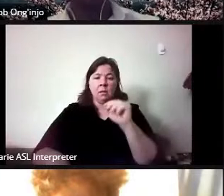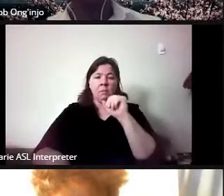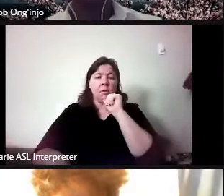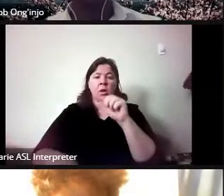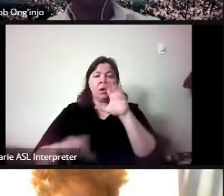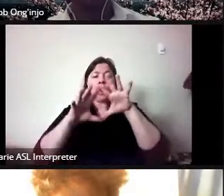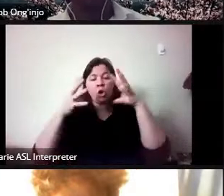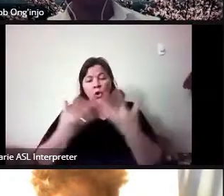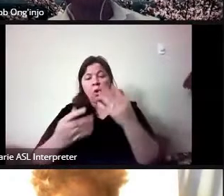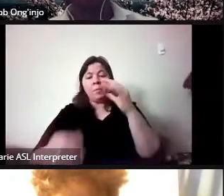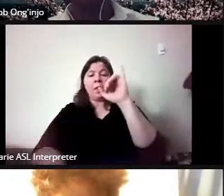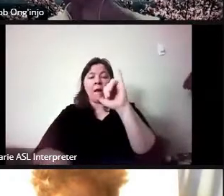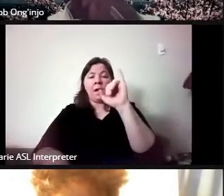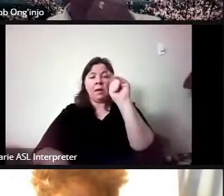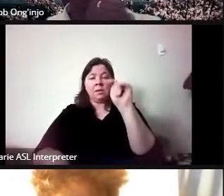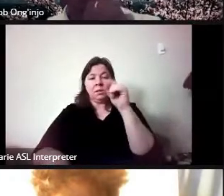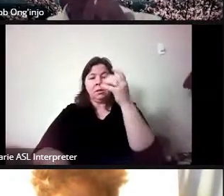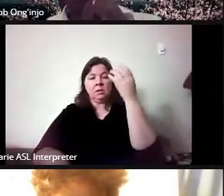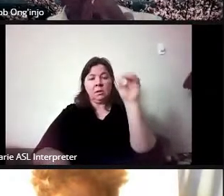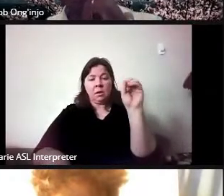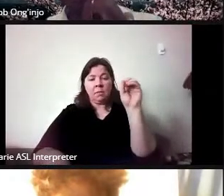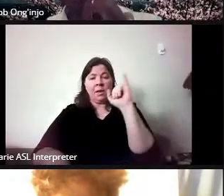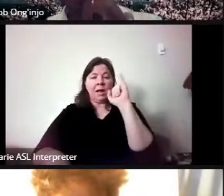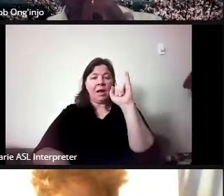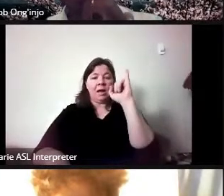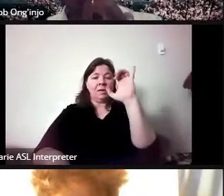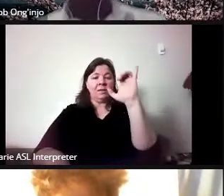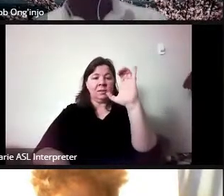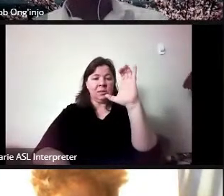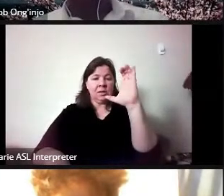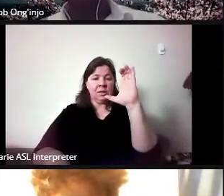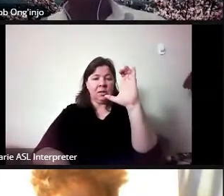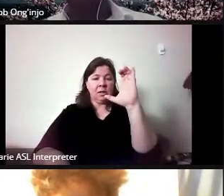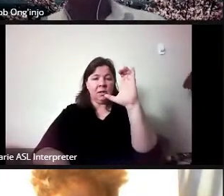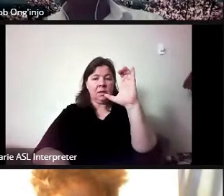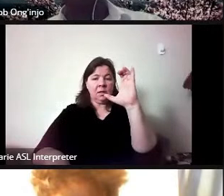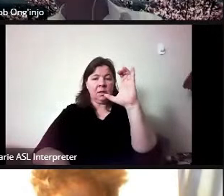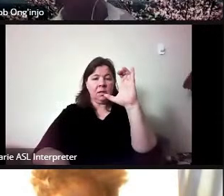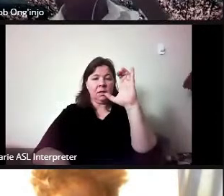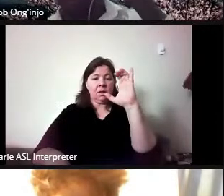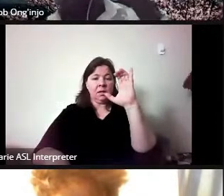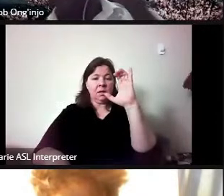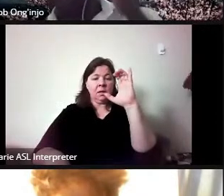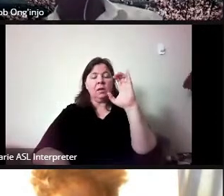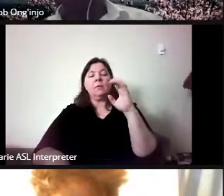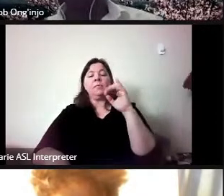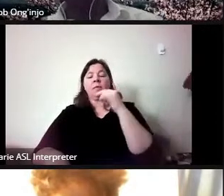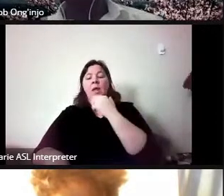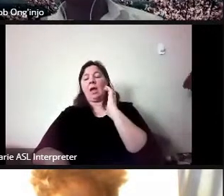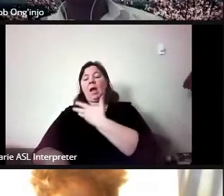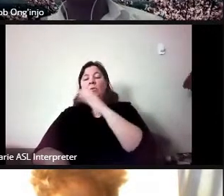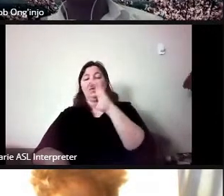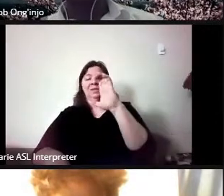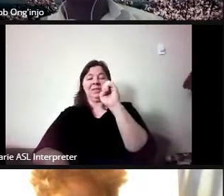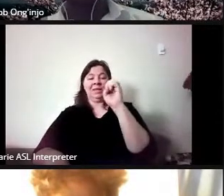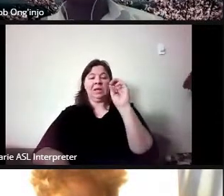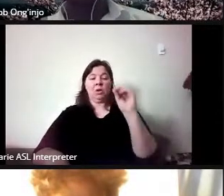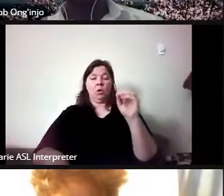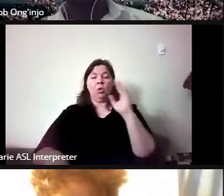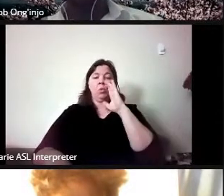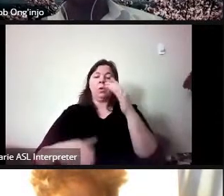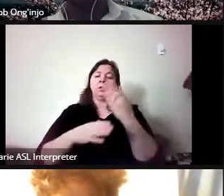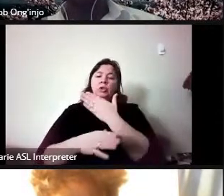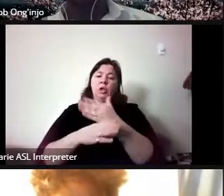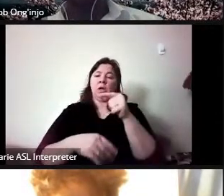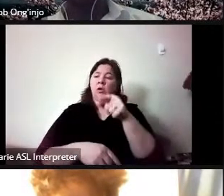IT company, and our CEO wants to share the wealth with us. The company will never ever go onto the stock market. It will